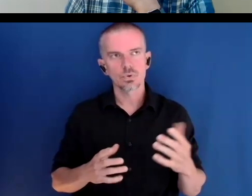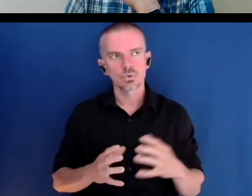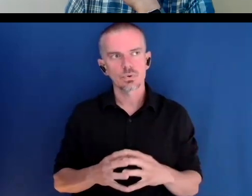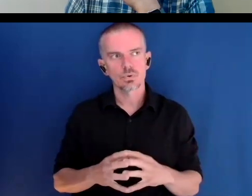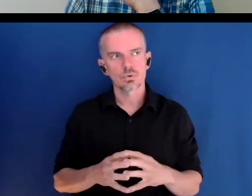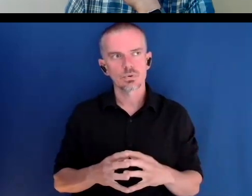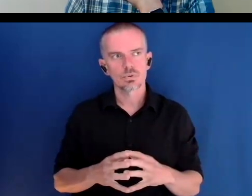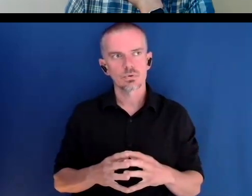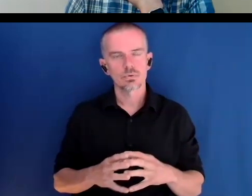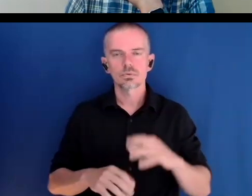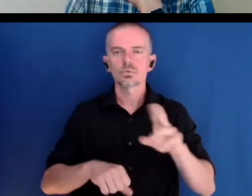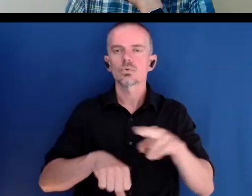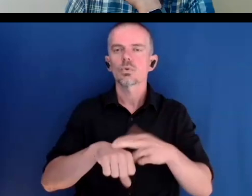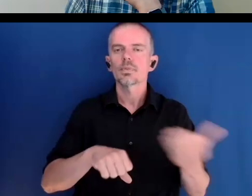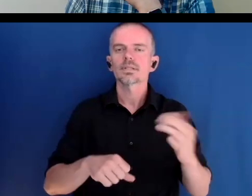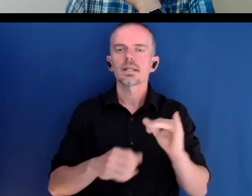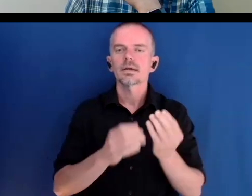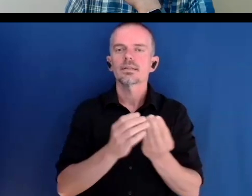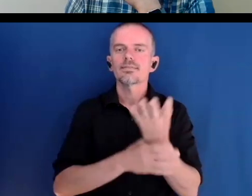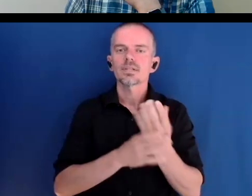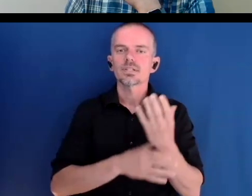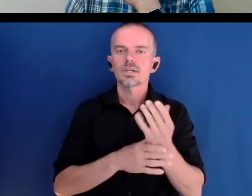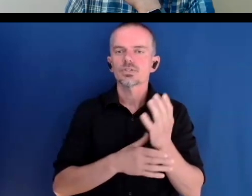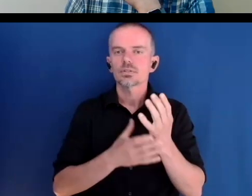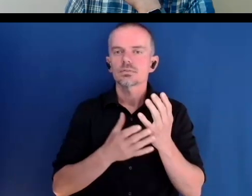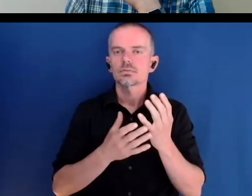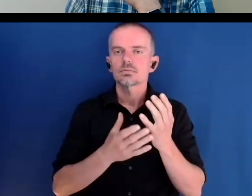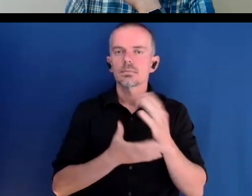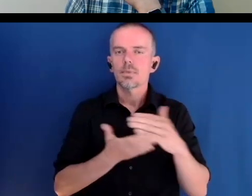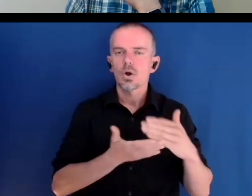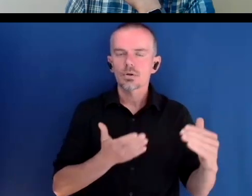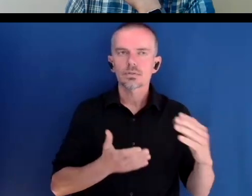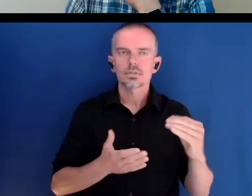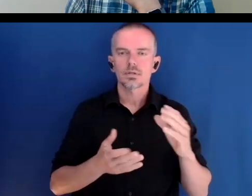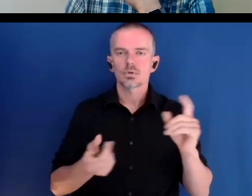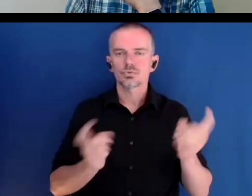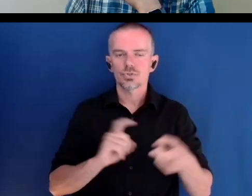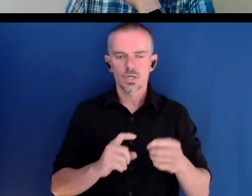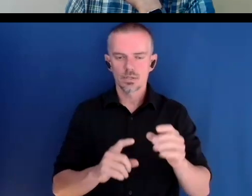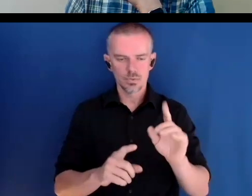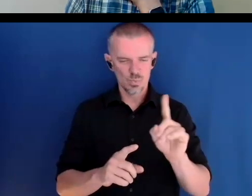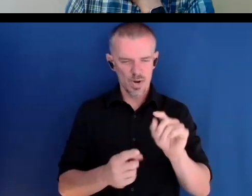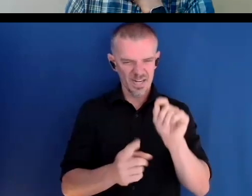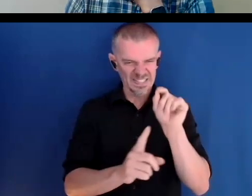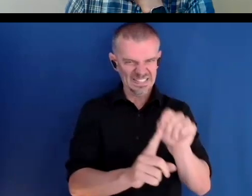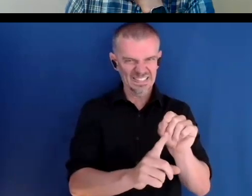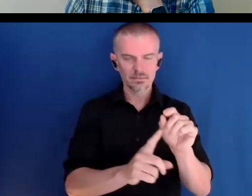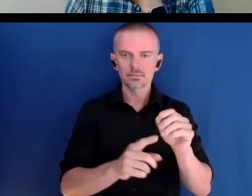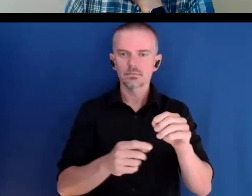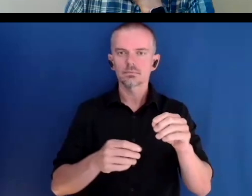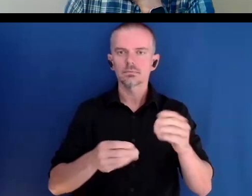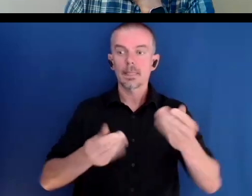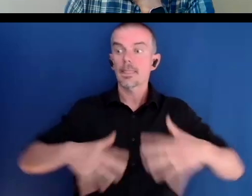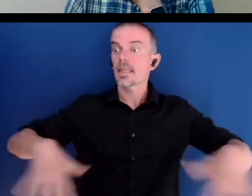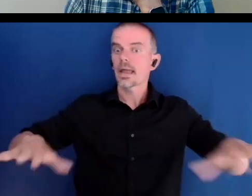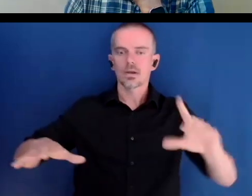the normal things like the vegetation components and the change that you want to make, where the project's going to happen spatially on the